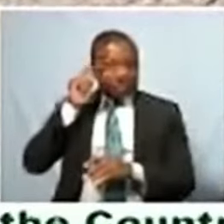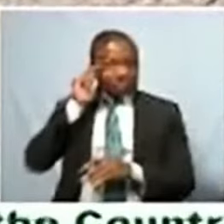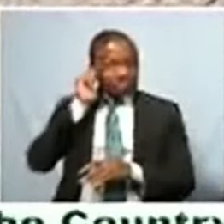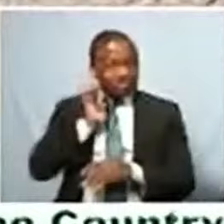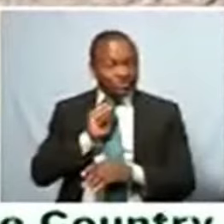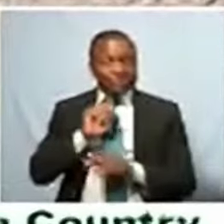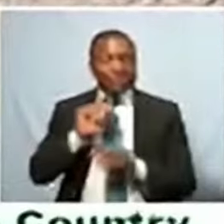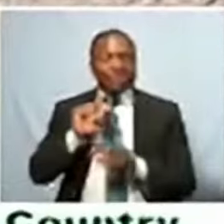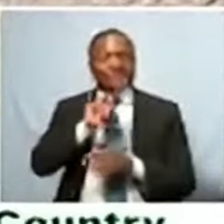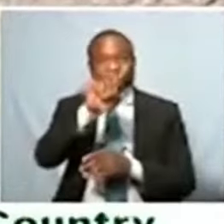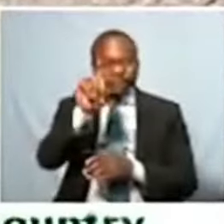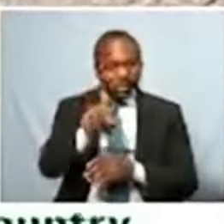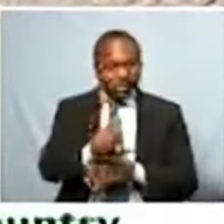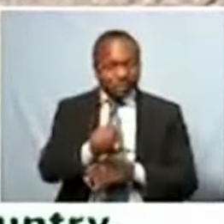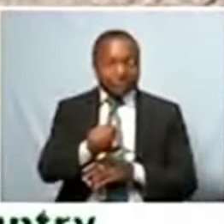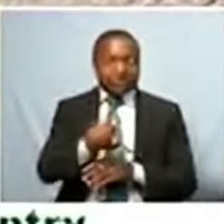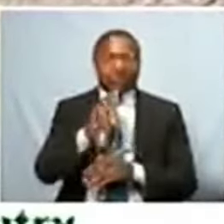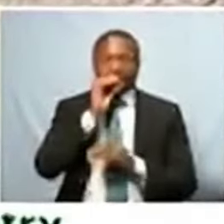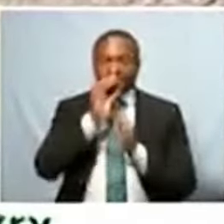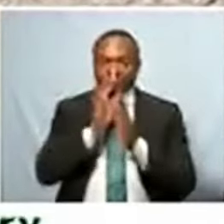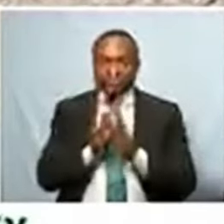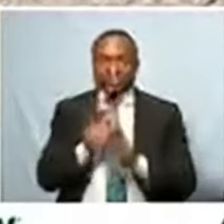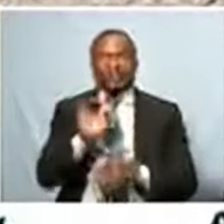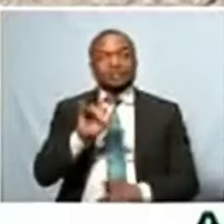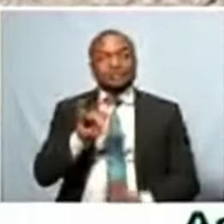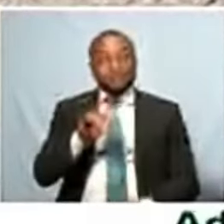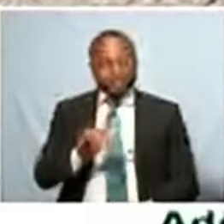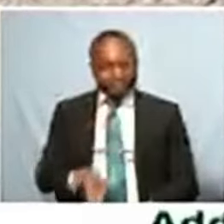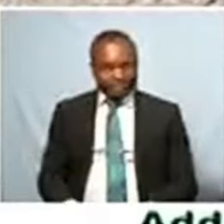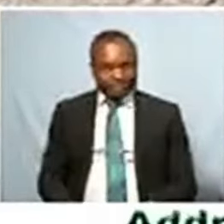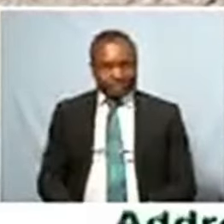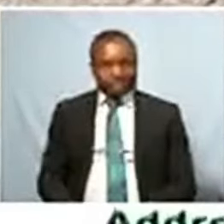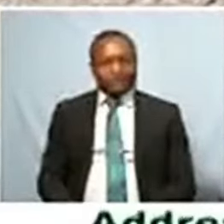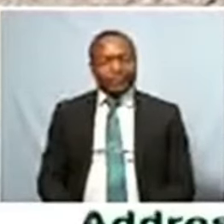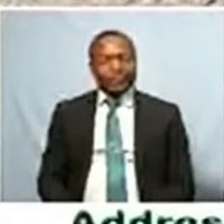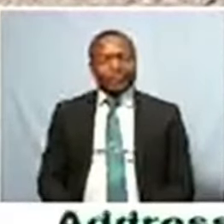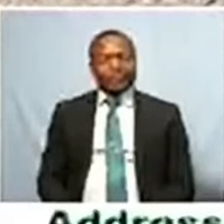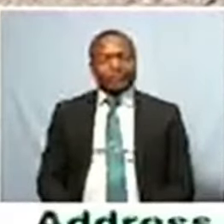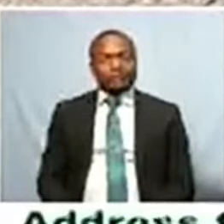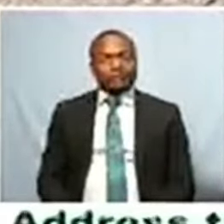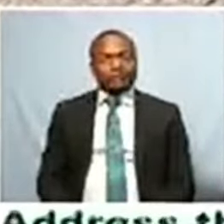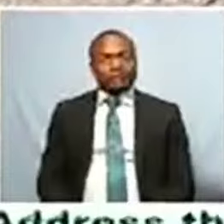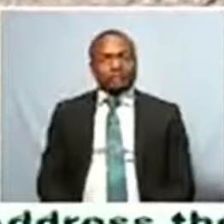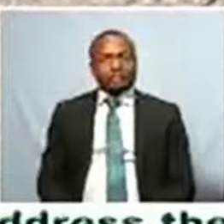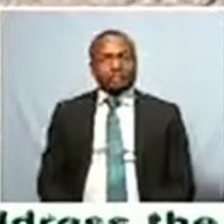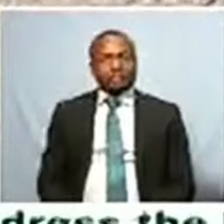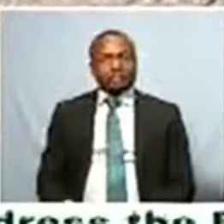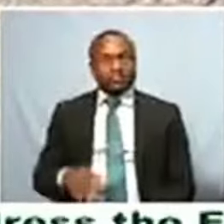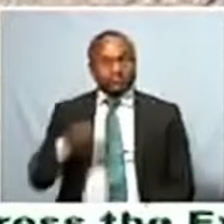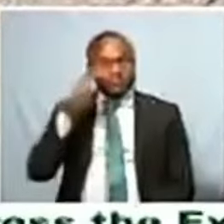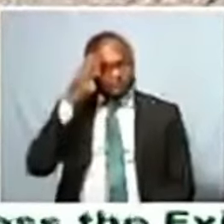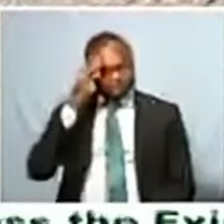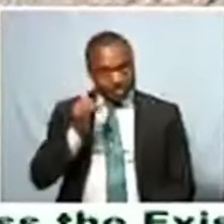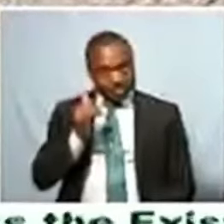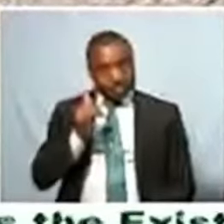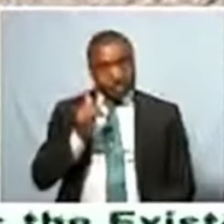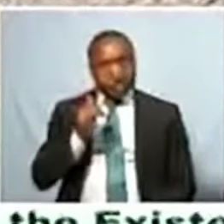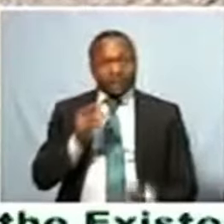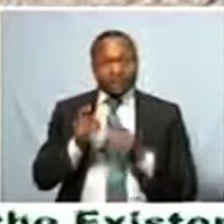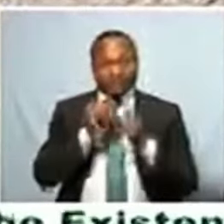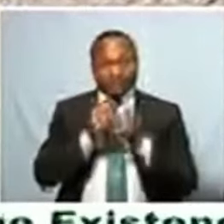The question, Madam Speaker, is yes. And why are we addressing political